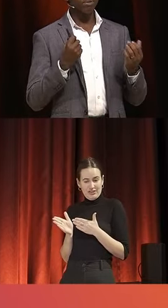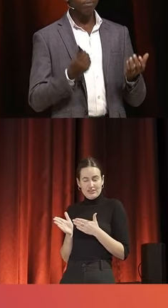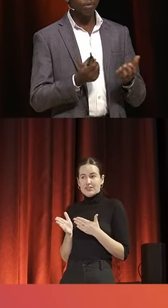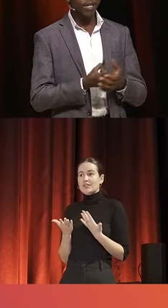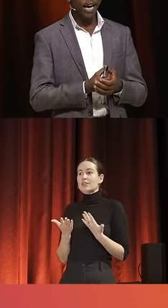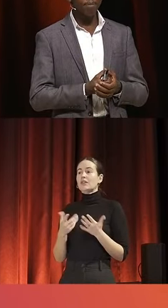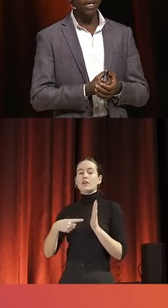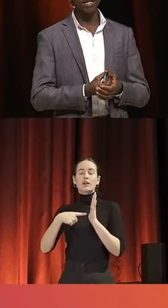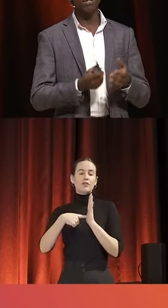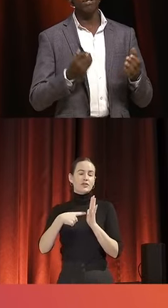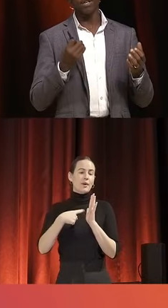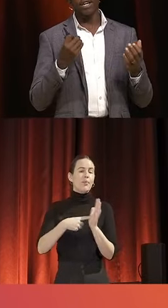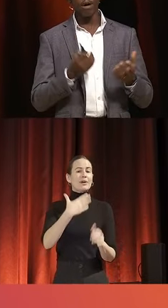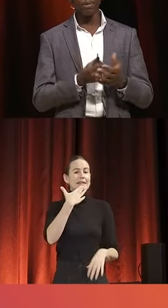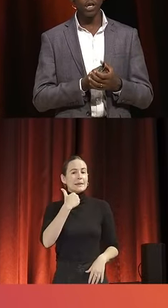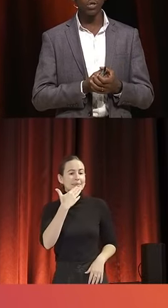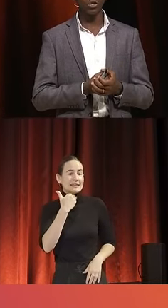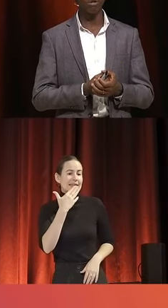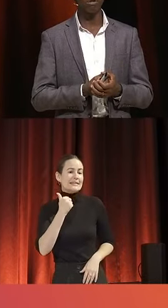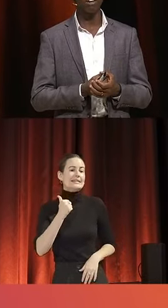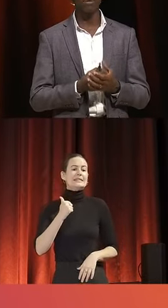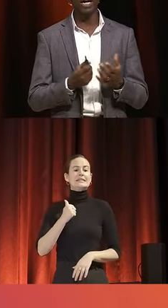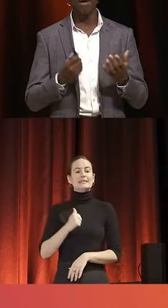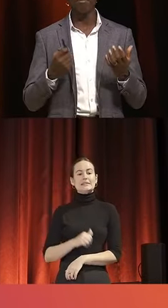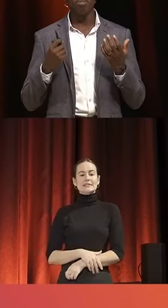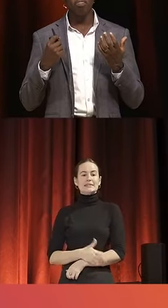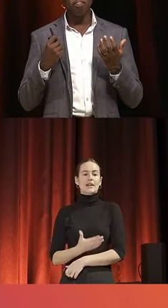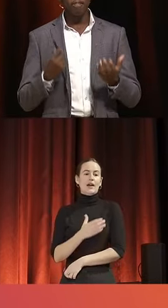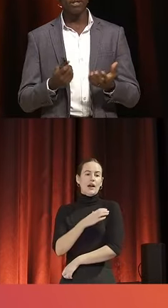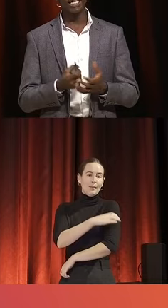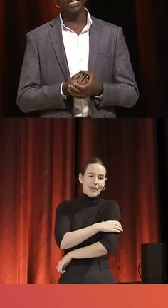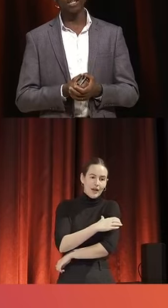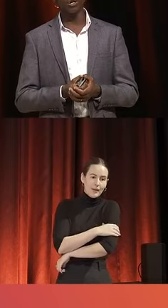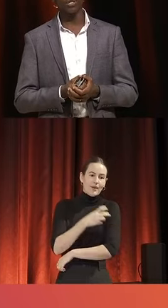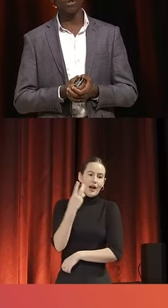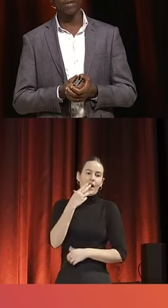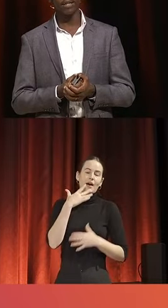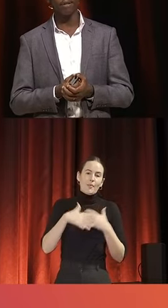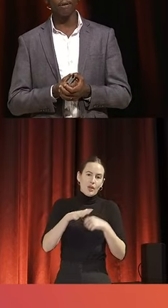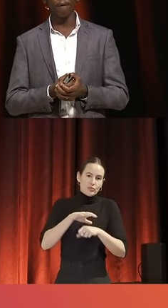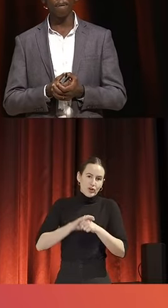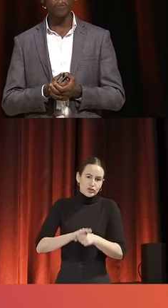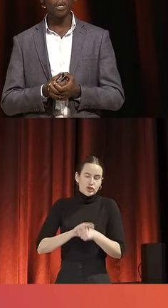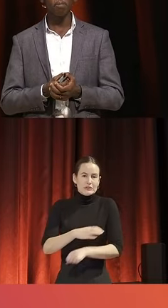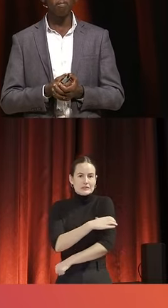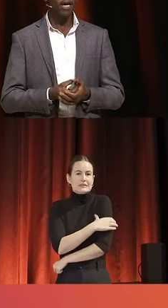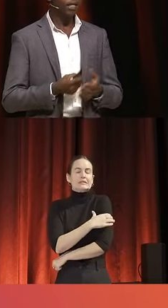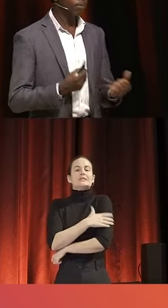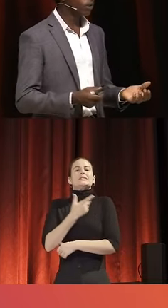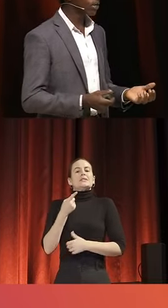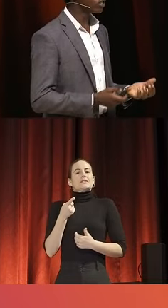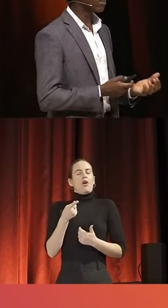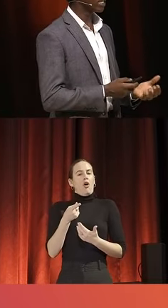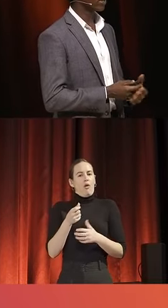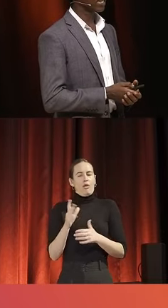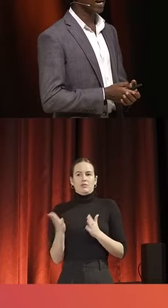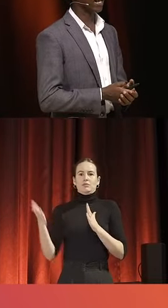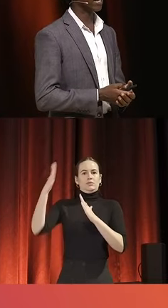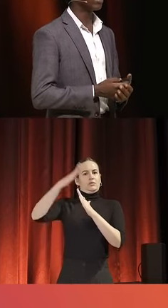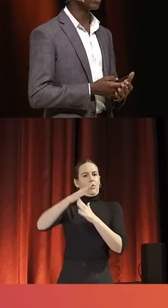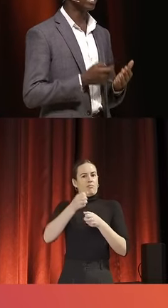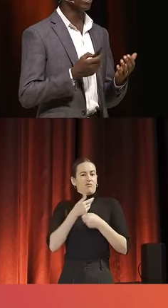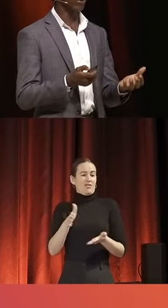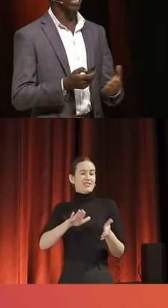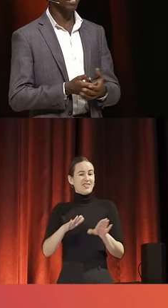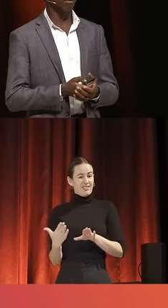as diabetes and hypertension have become the leading causes of death. It's been great to be here at CHI